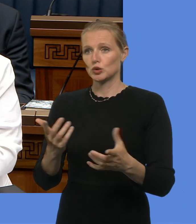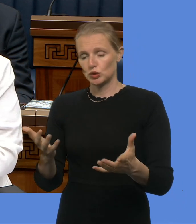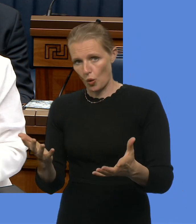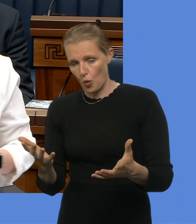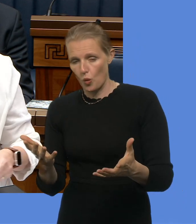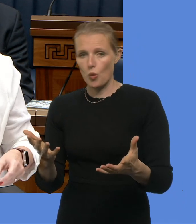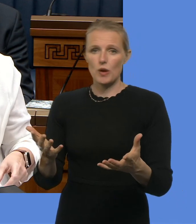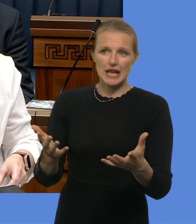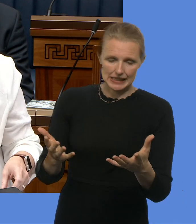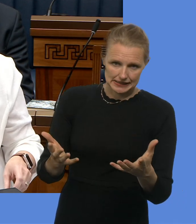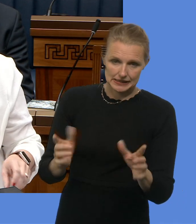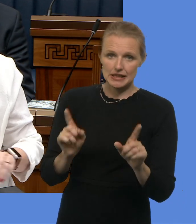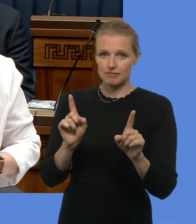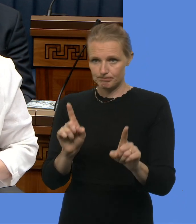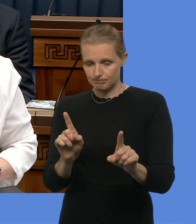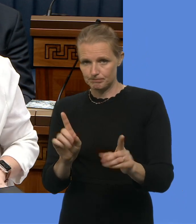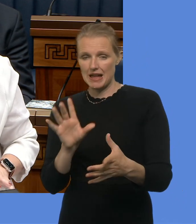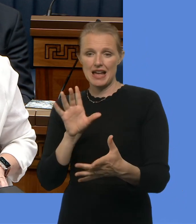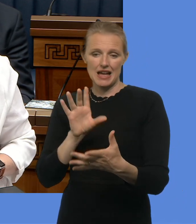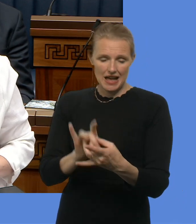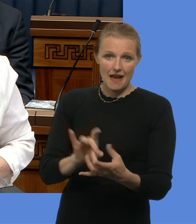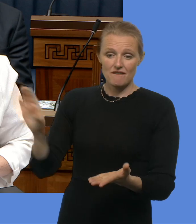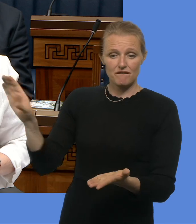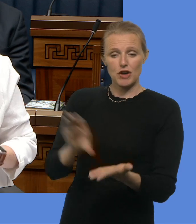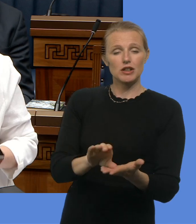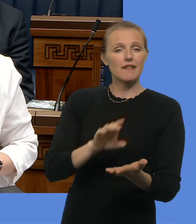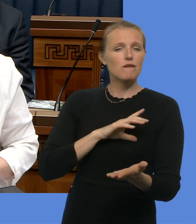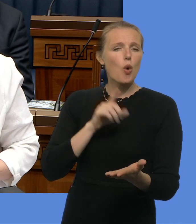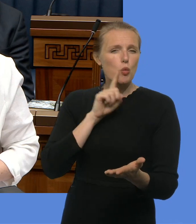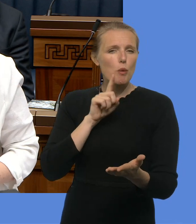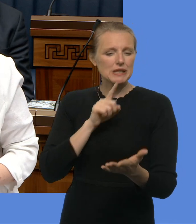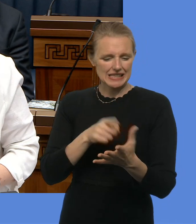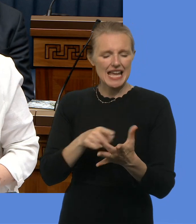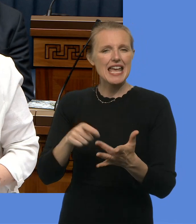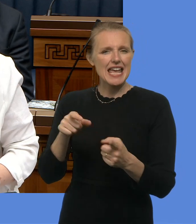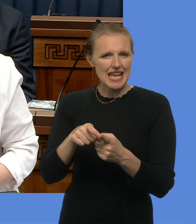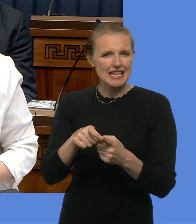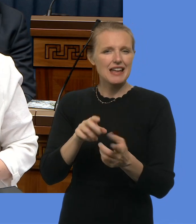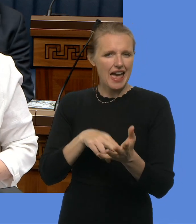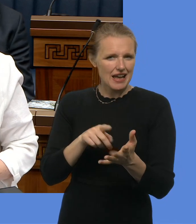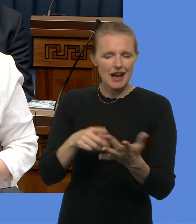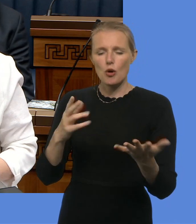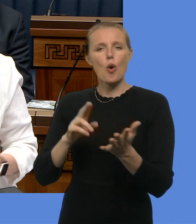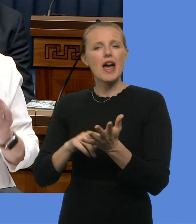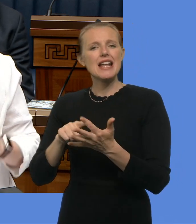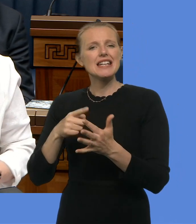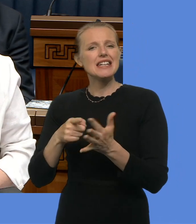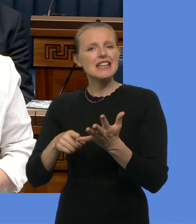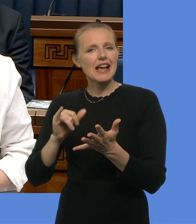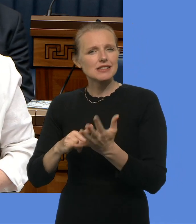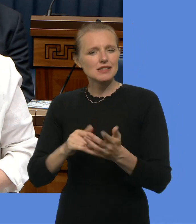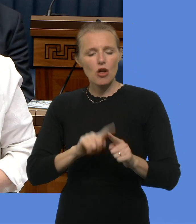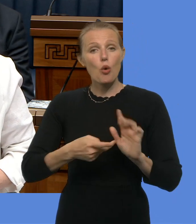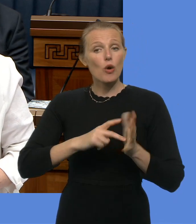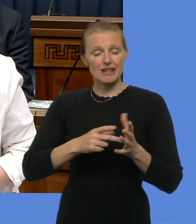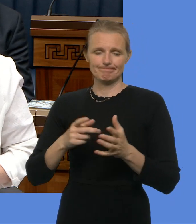In terms of the funding for the likes of Women's Aid, NI, Nexus and other organisations, they obviously did lose